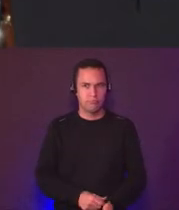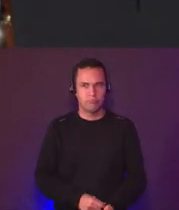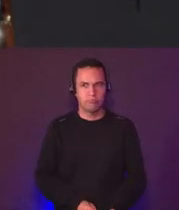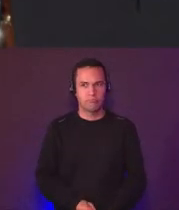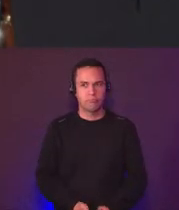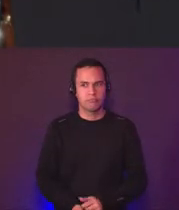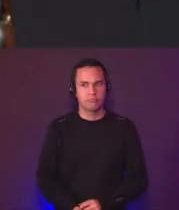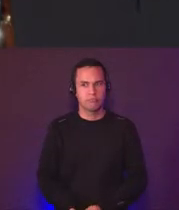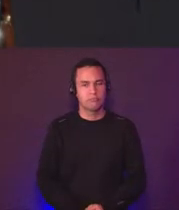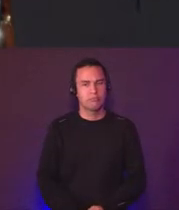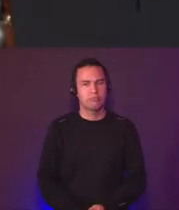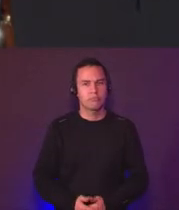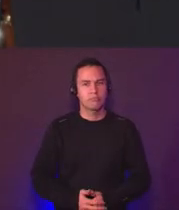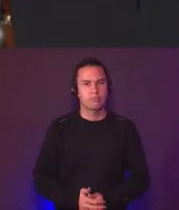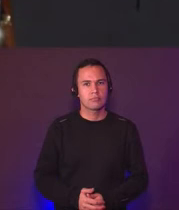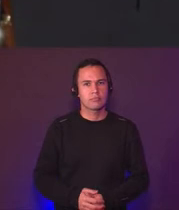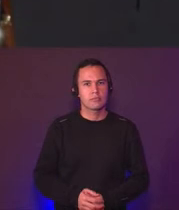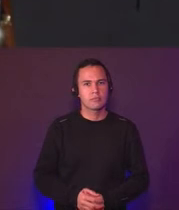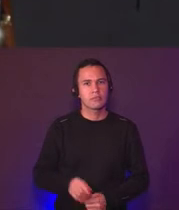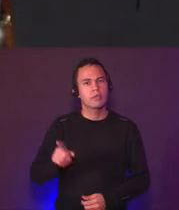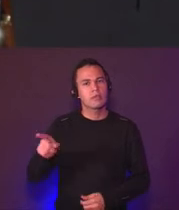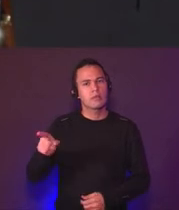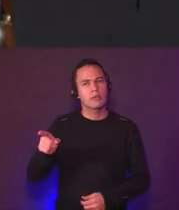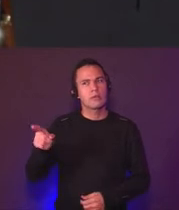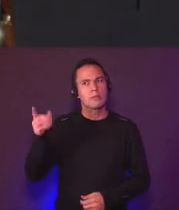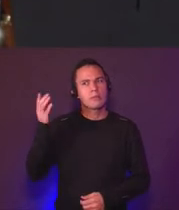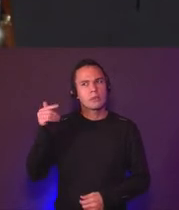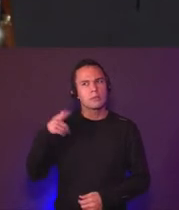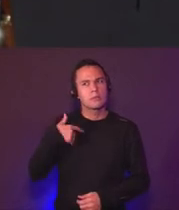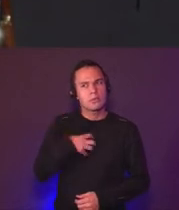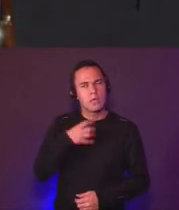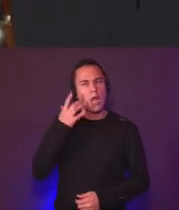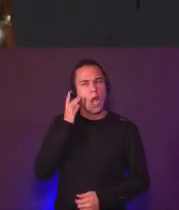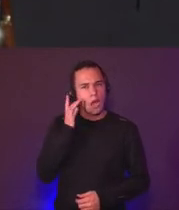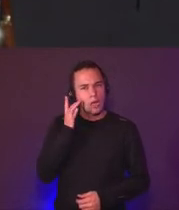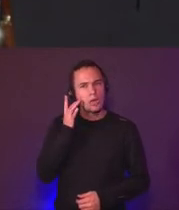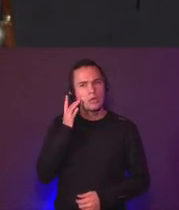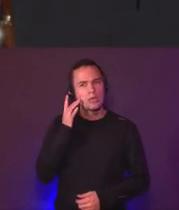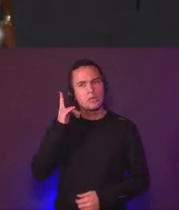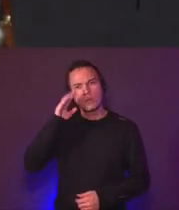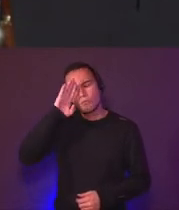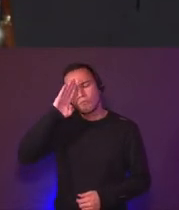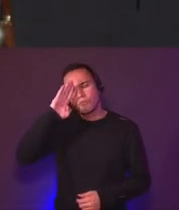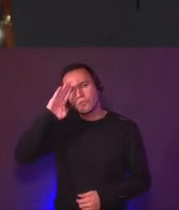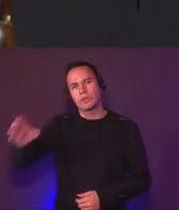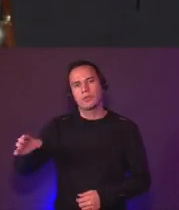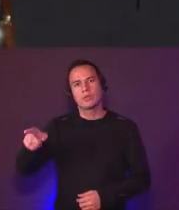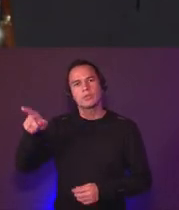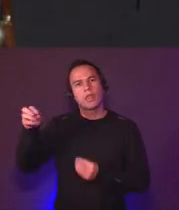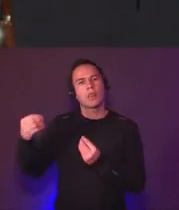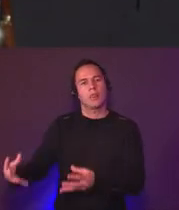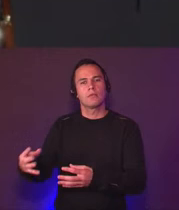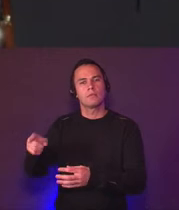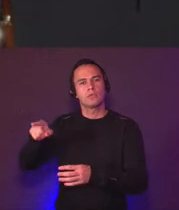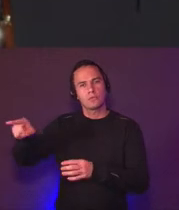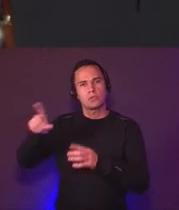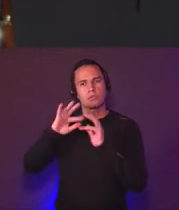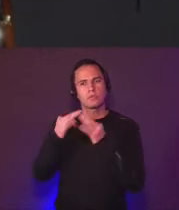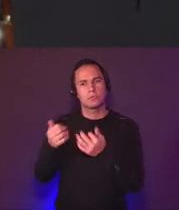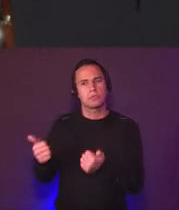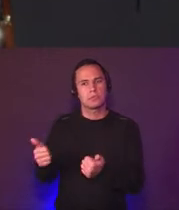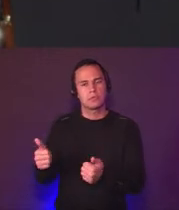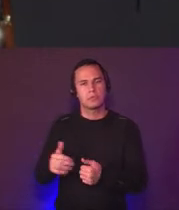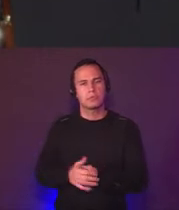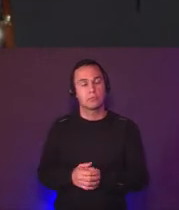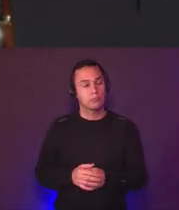Melissa, who is Phil to you? And what is the main thing he passed to you and your family? Well, I